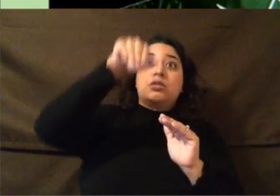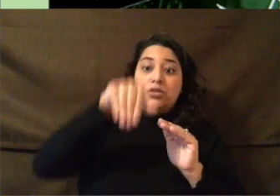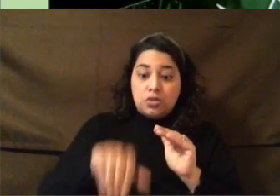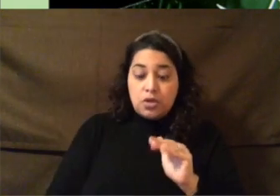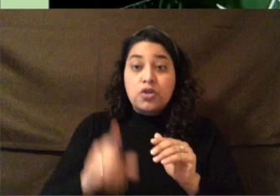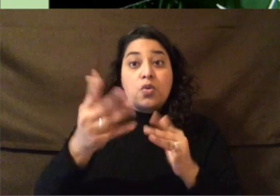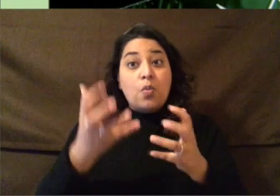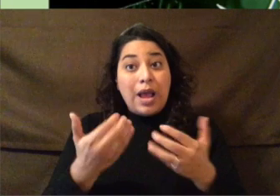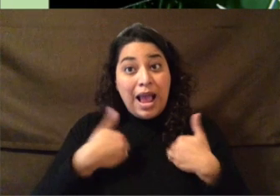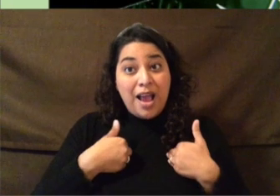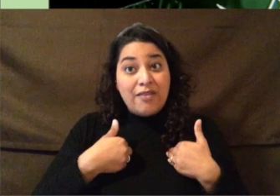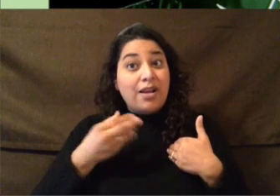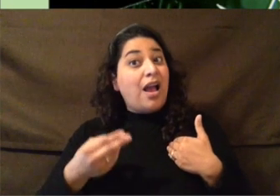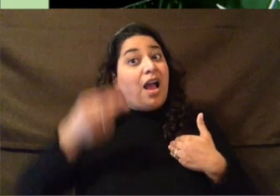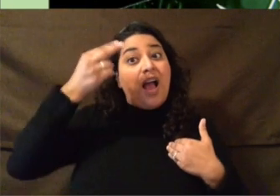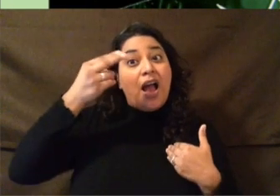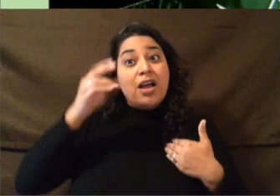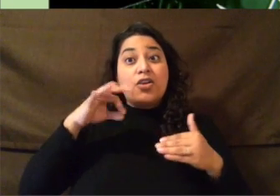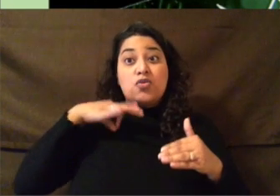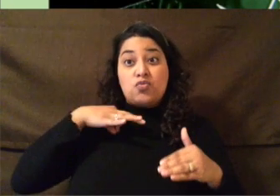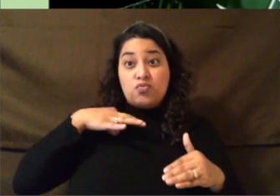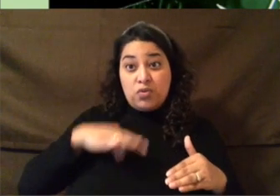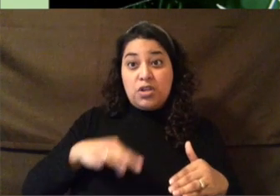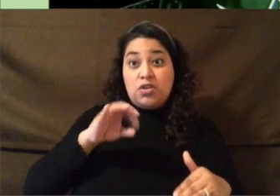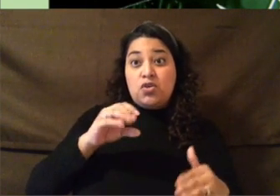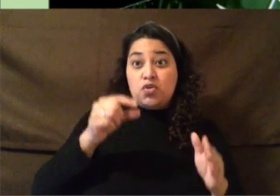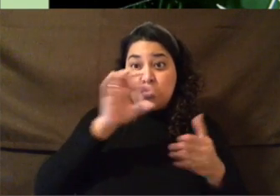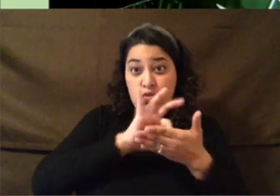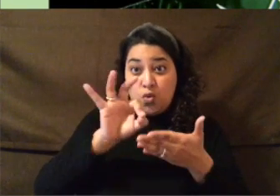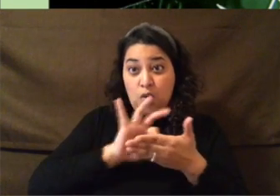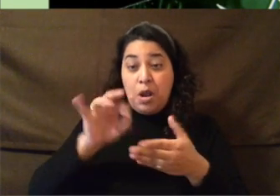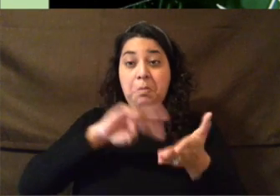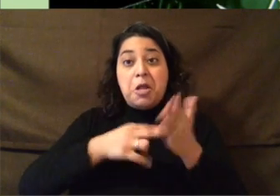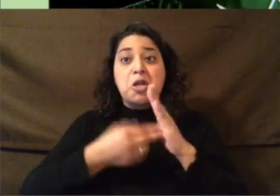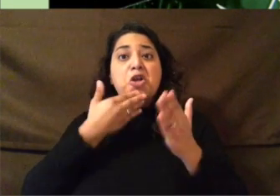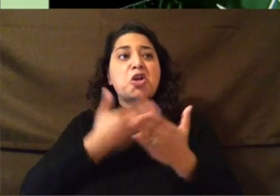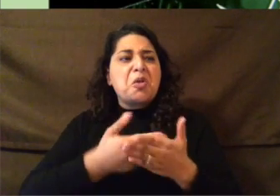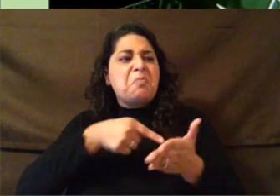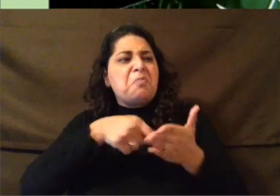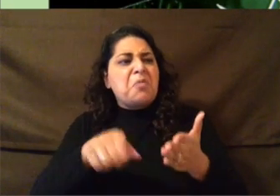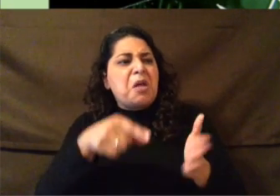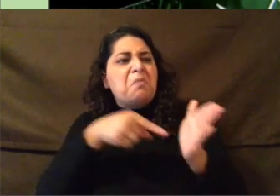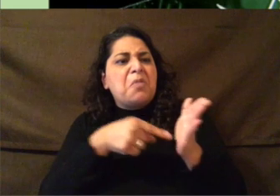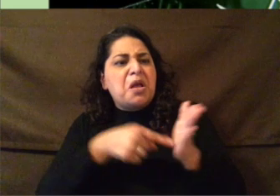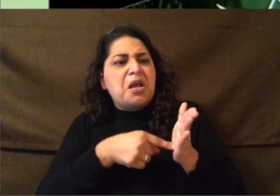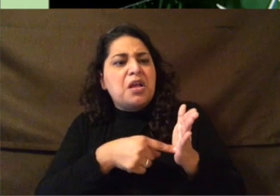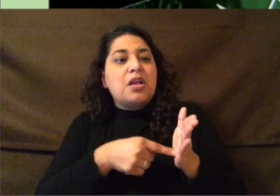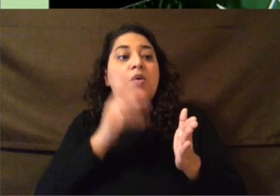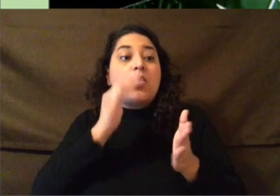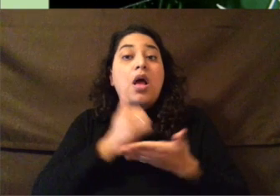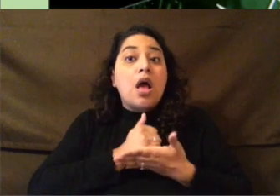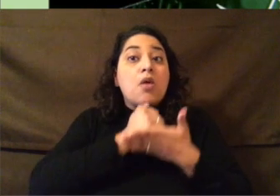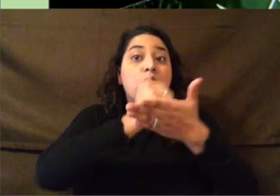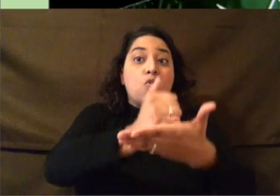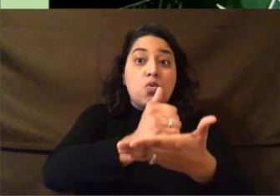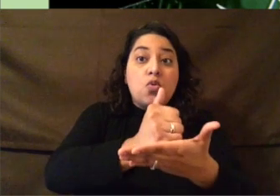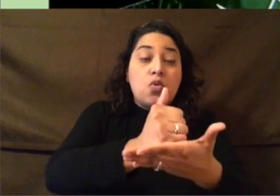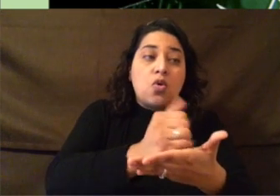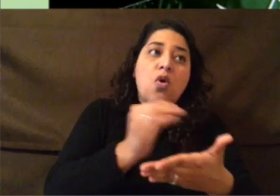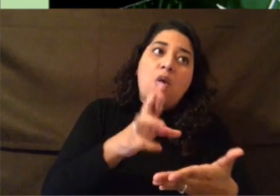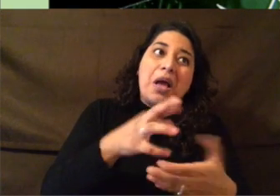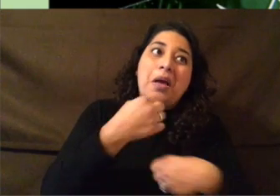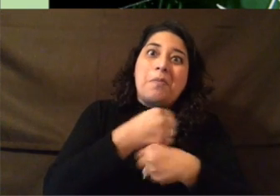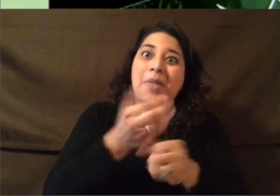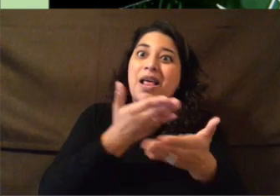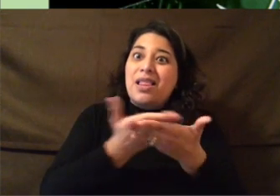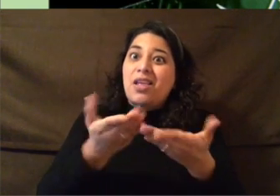go down. You want to have a high credit score because that means that you're really good at paying your bills. Okay, so a credit score can help